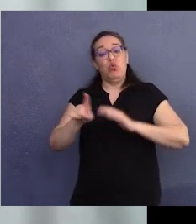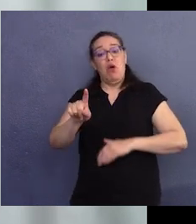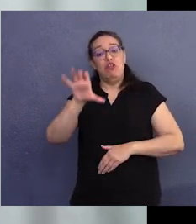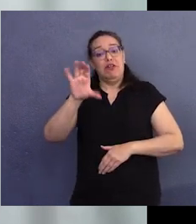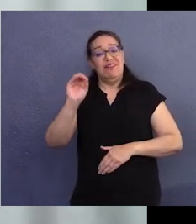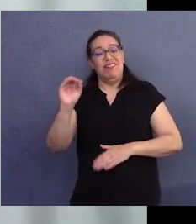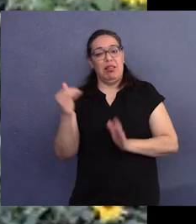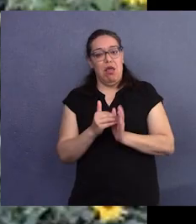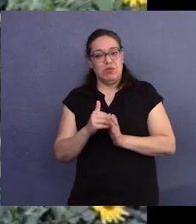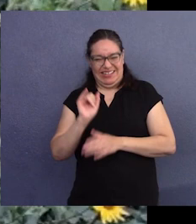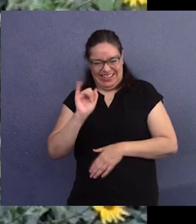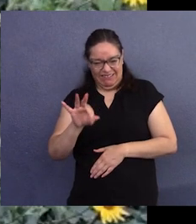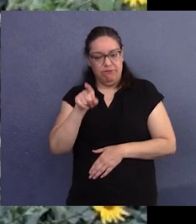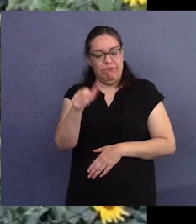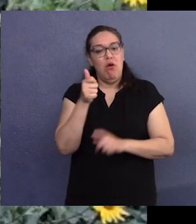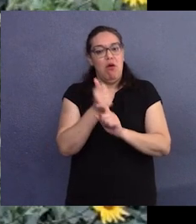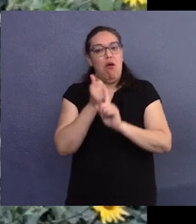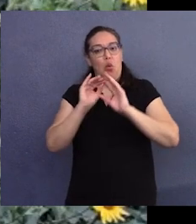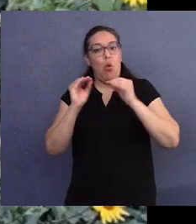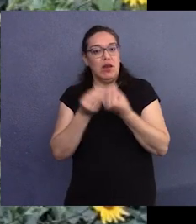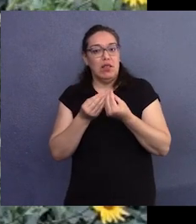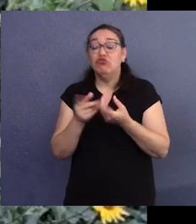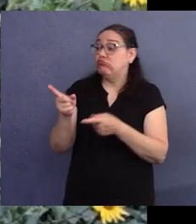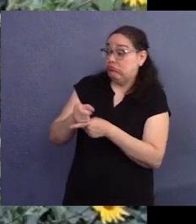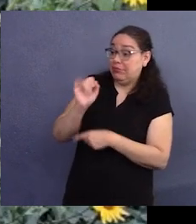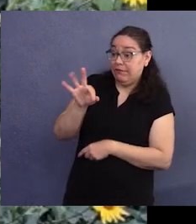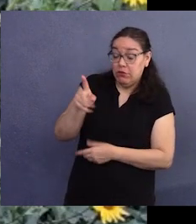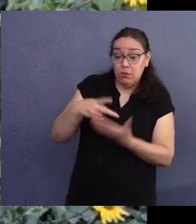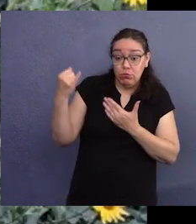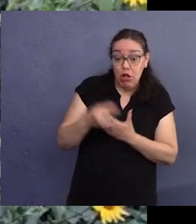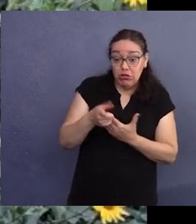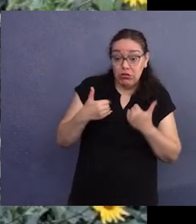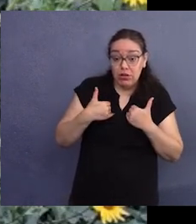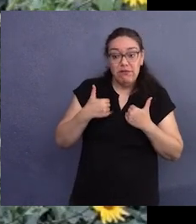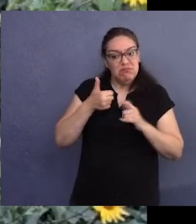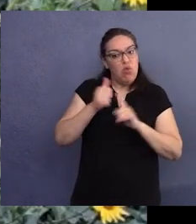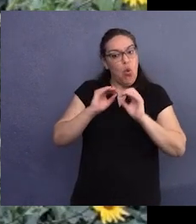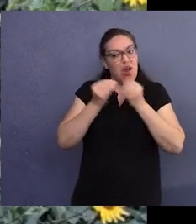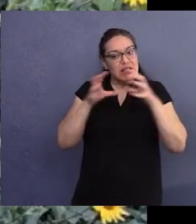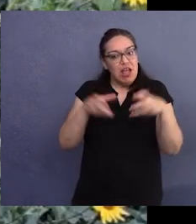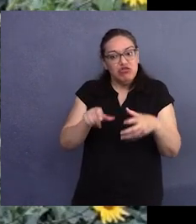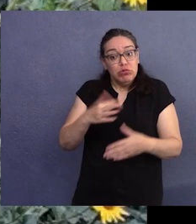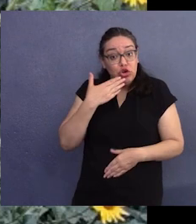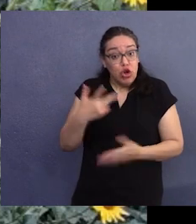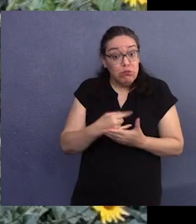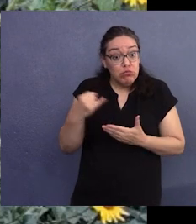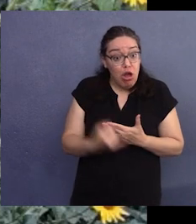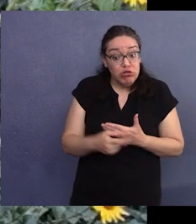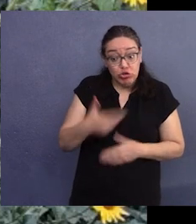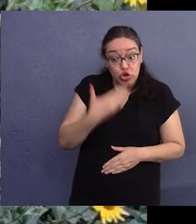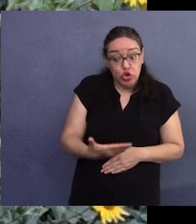you're an organization. That's right. If you have a project and you're an organization and it's a good project and you only need to ask